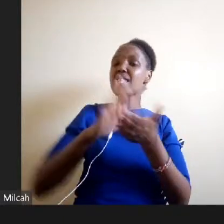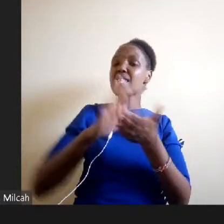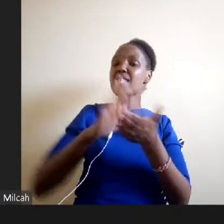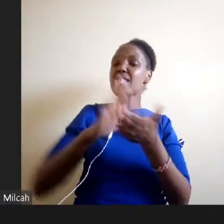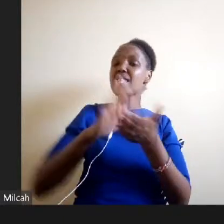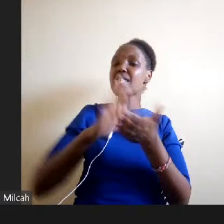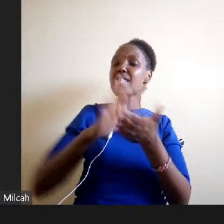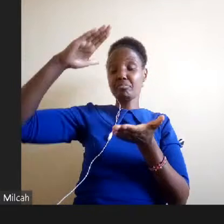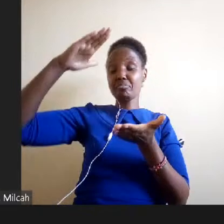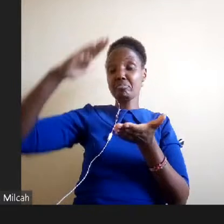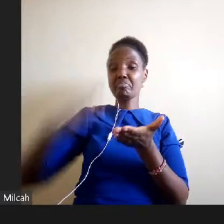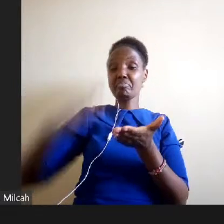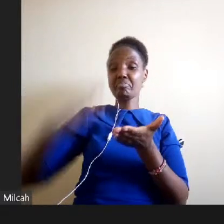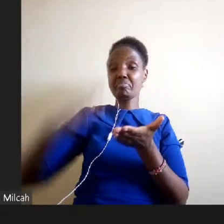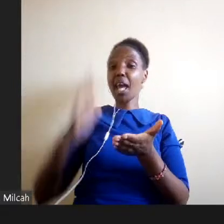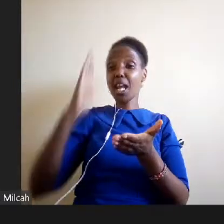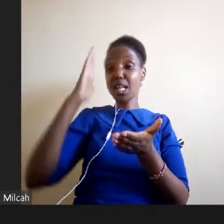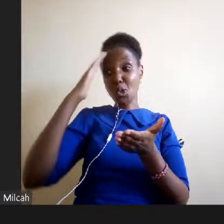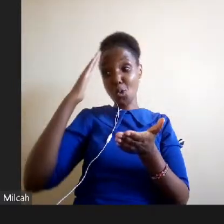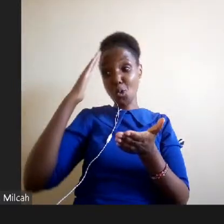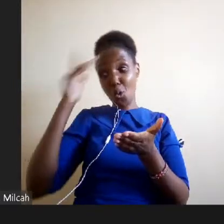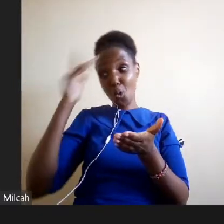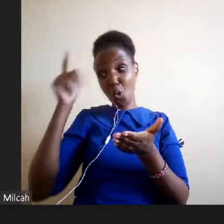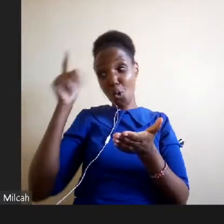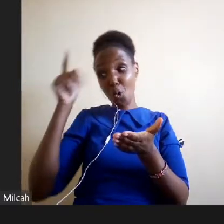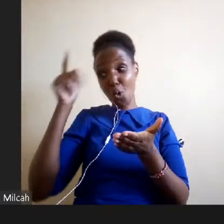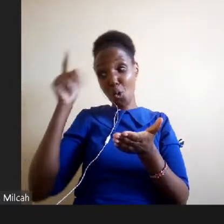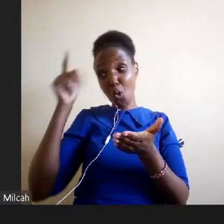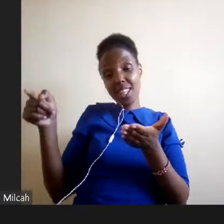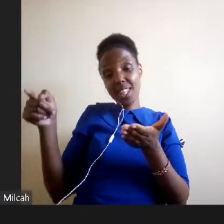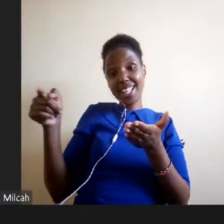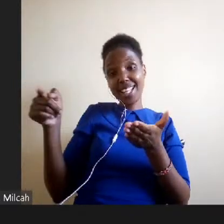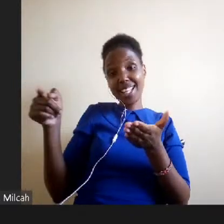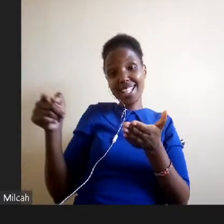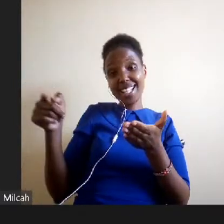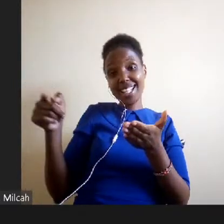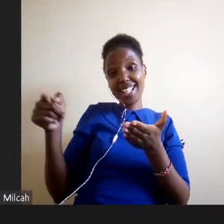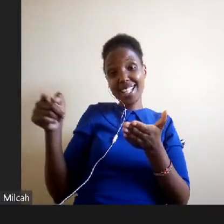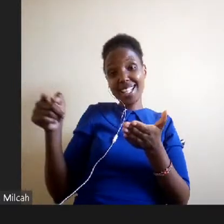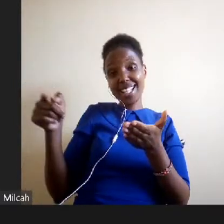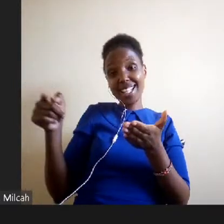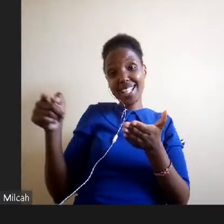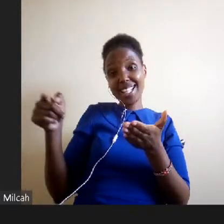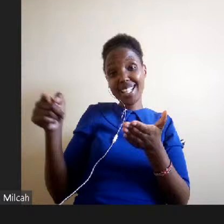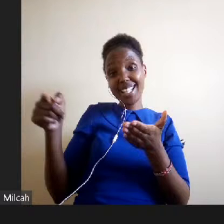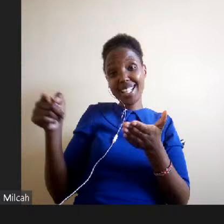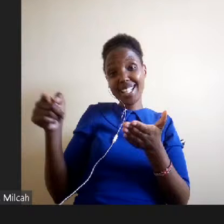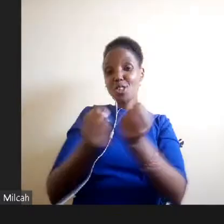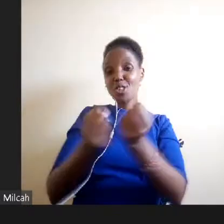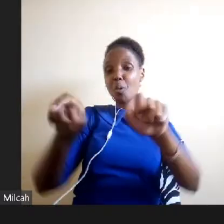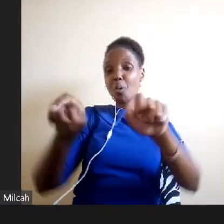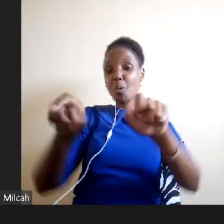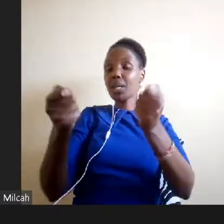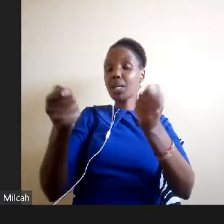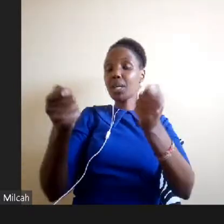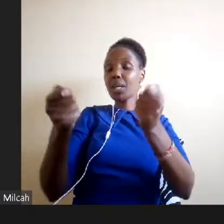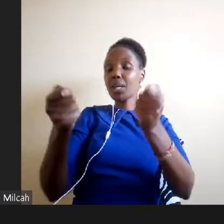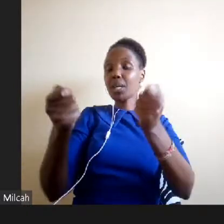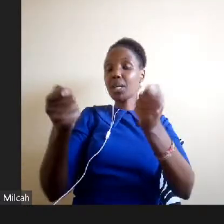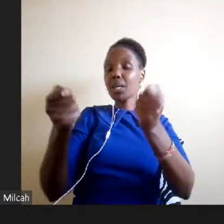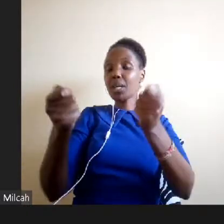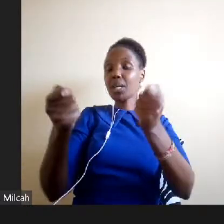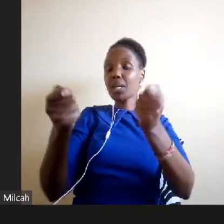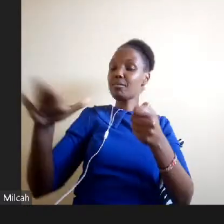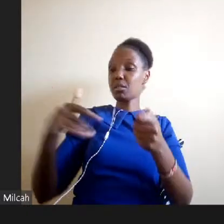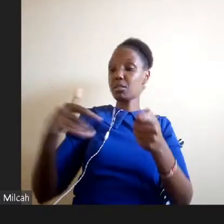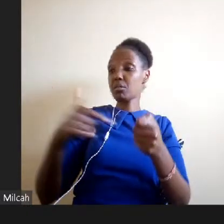you. And please write the answers down so that you're able to also start educating yourself. If you are a person like me,